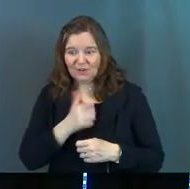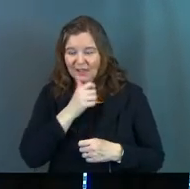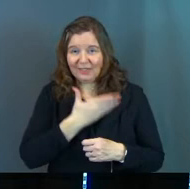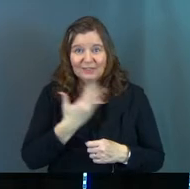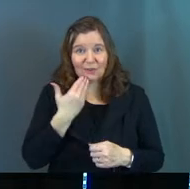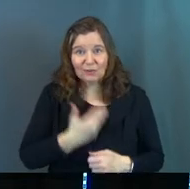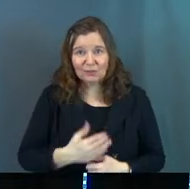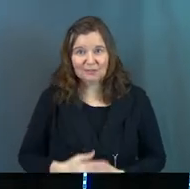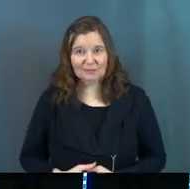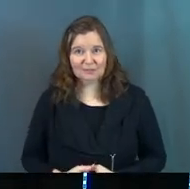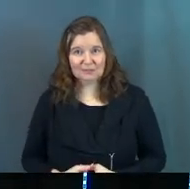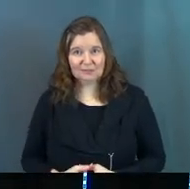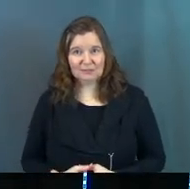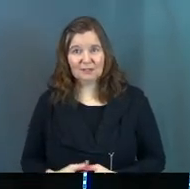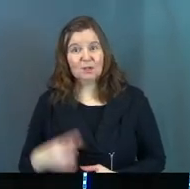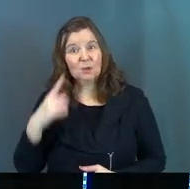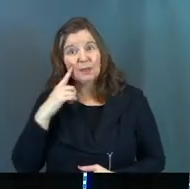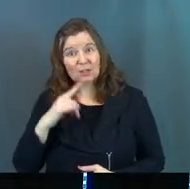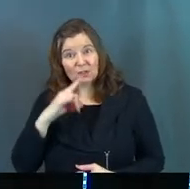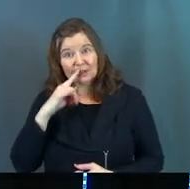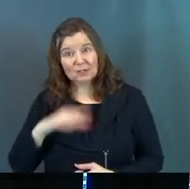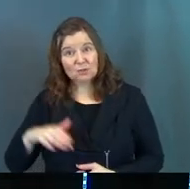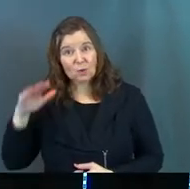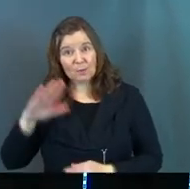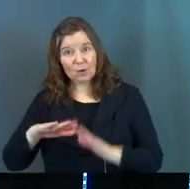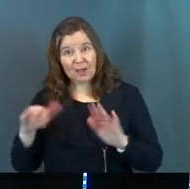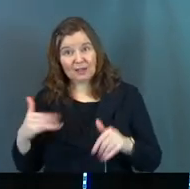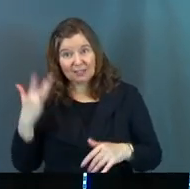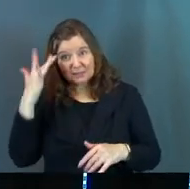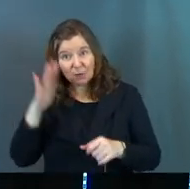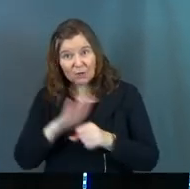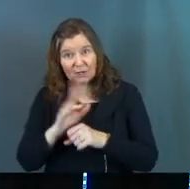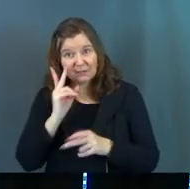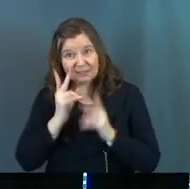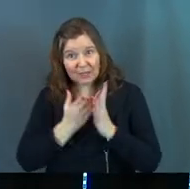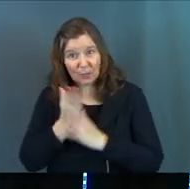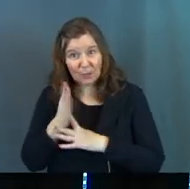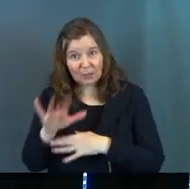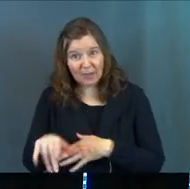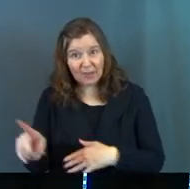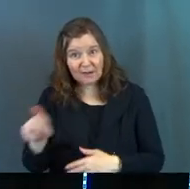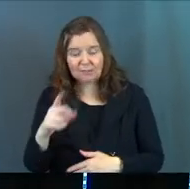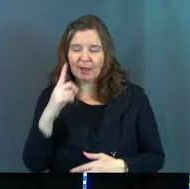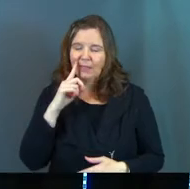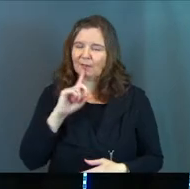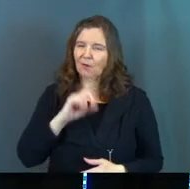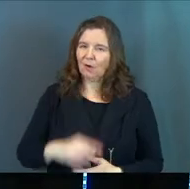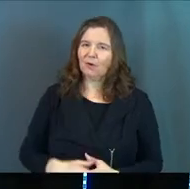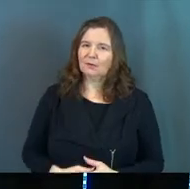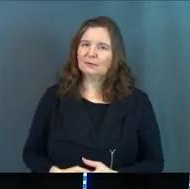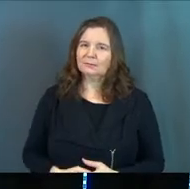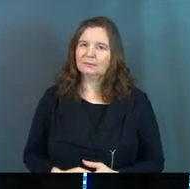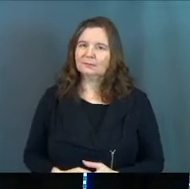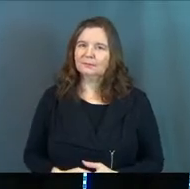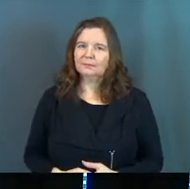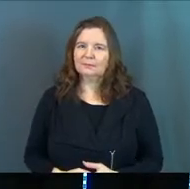good. And do you think your kids growing up in your house are smart enough to see through all that? Because I think they are.